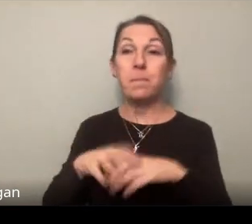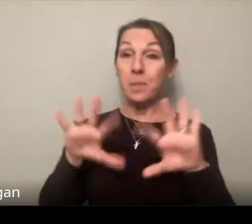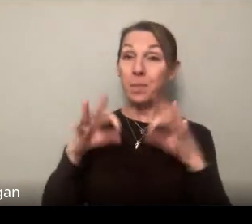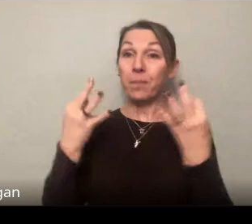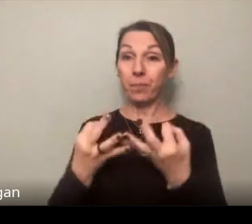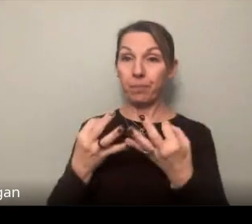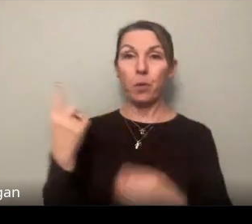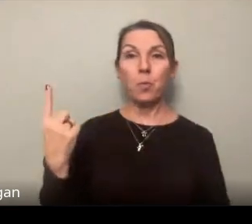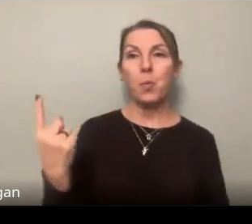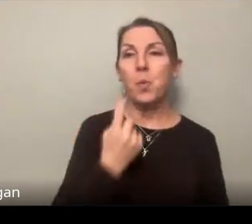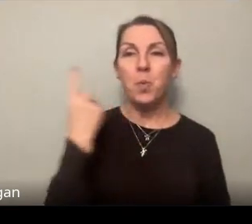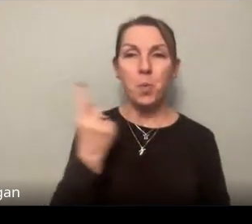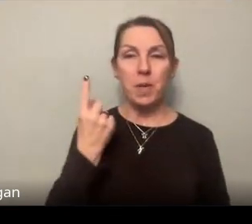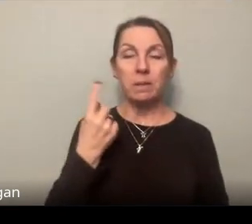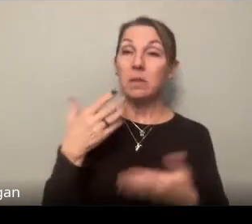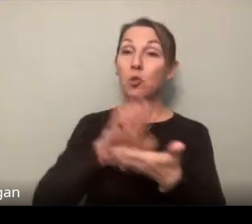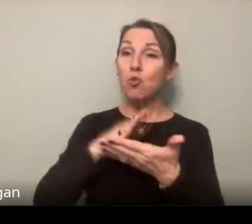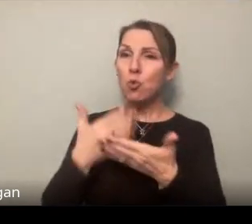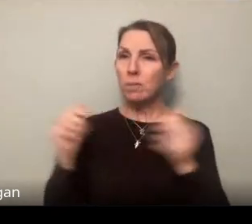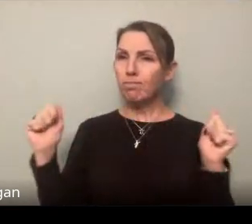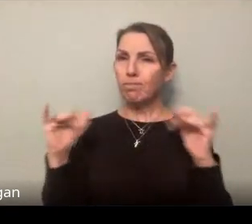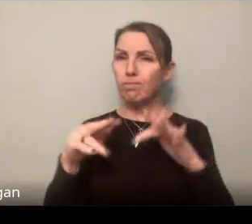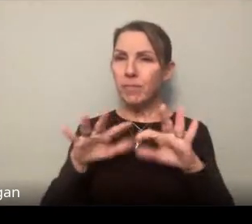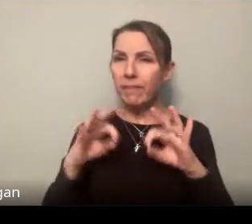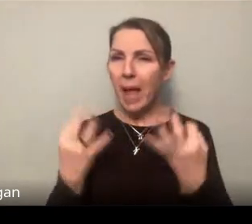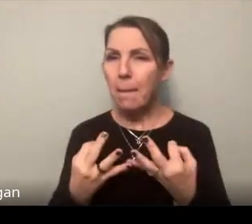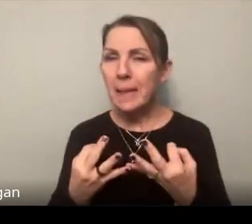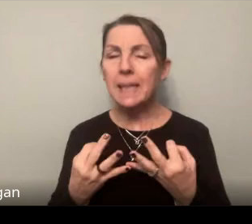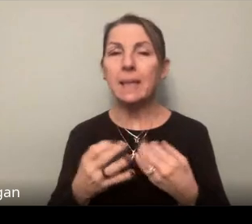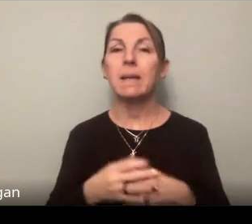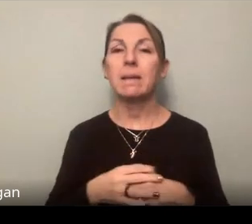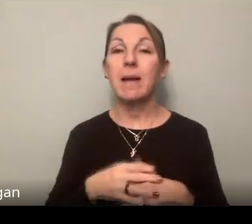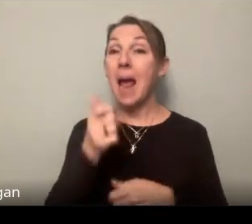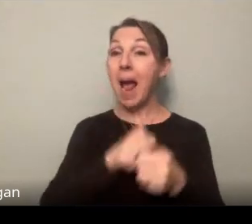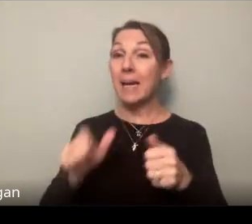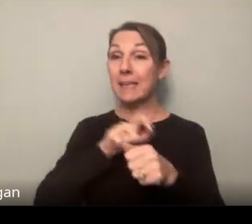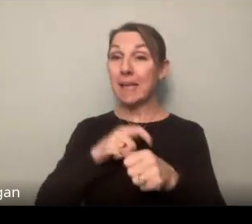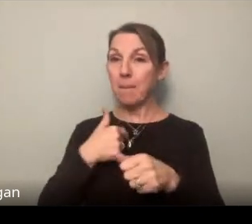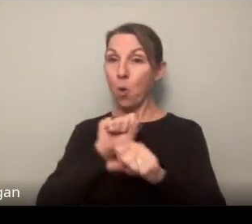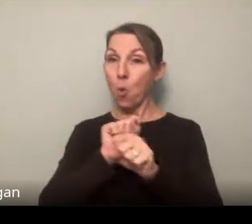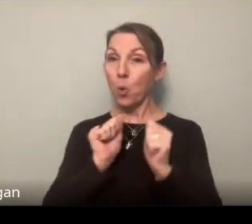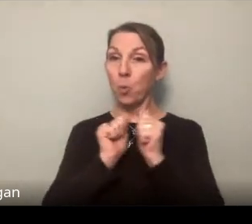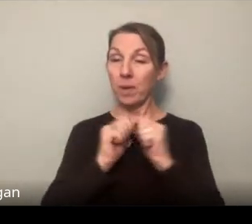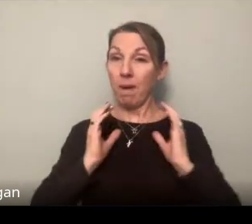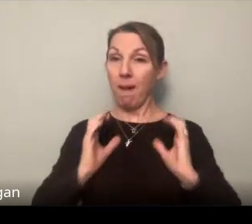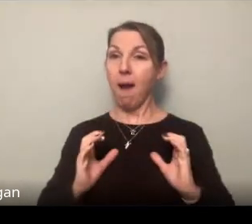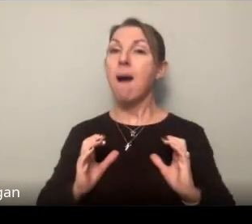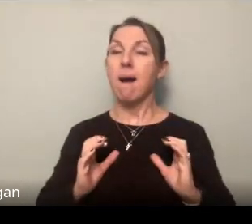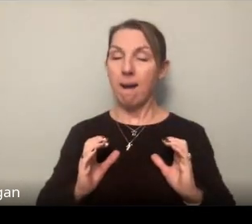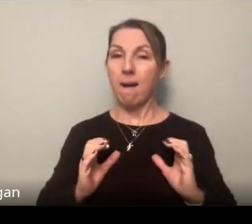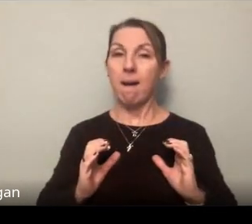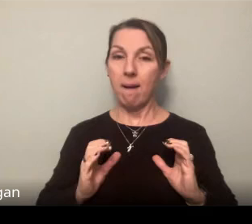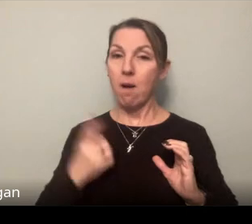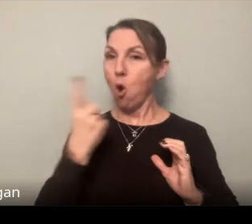would always like cooking would just bring the family together. And so anytime I'm working with a client, like there's